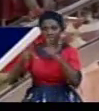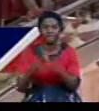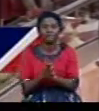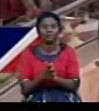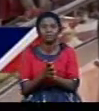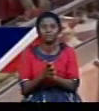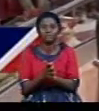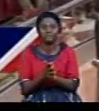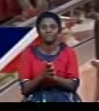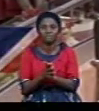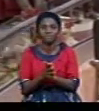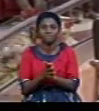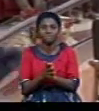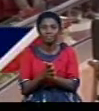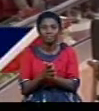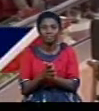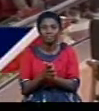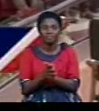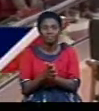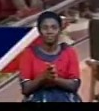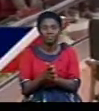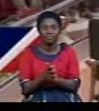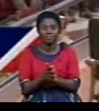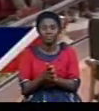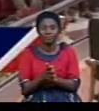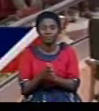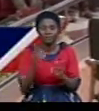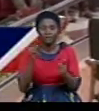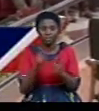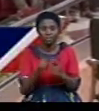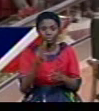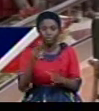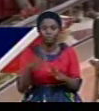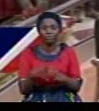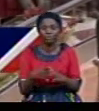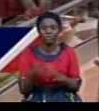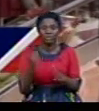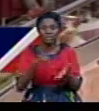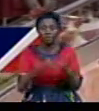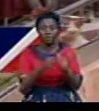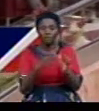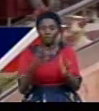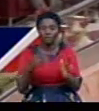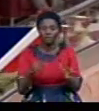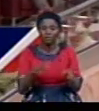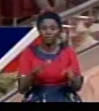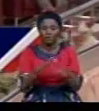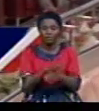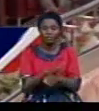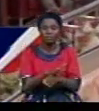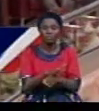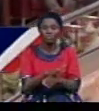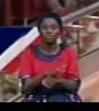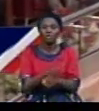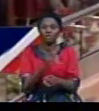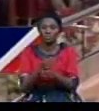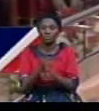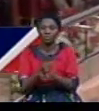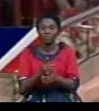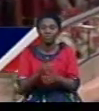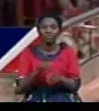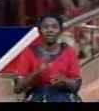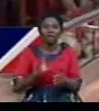justification that's our Salvation why did he come look at Acts chapter 13